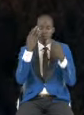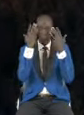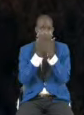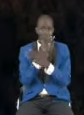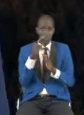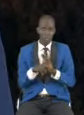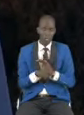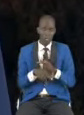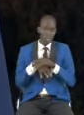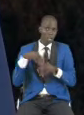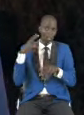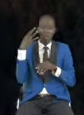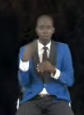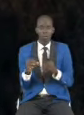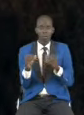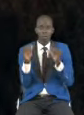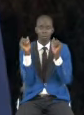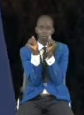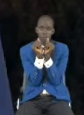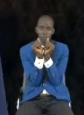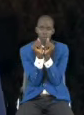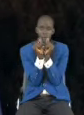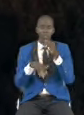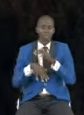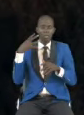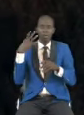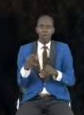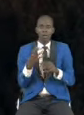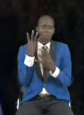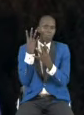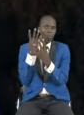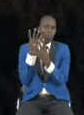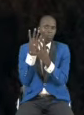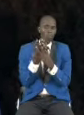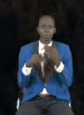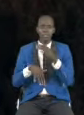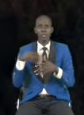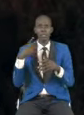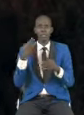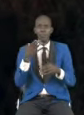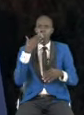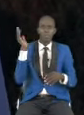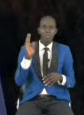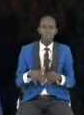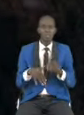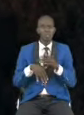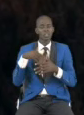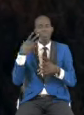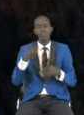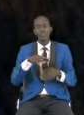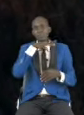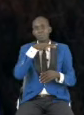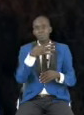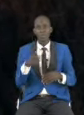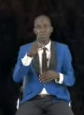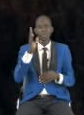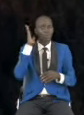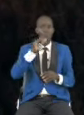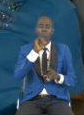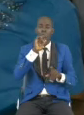of captivity, out of bondage, out of evil, out of corruption. You will not go back there